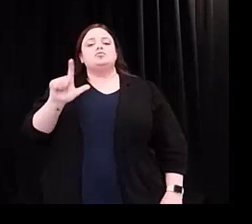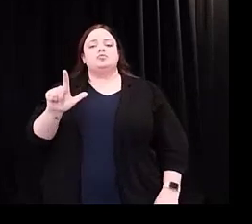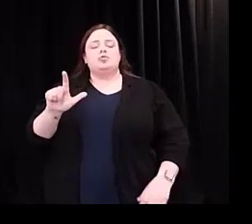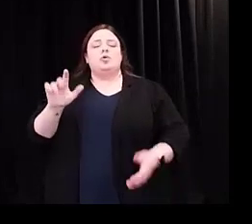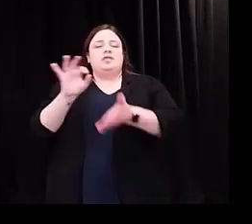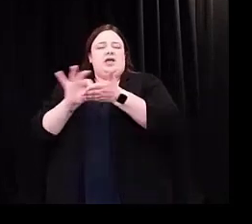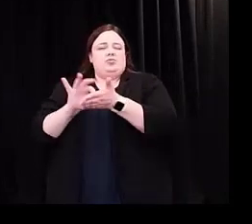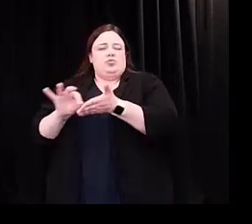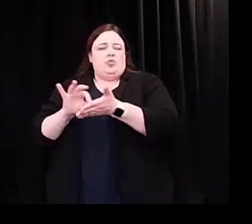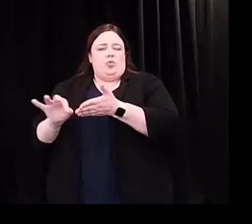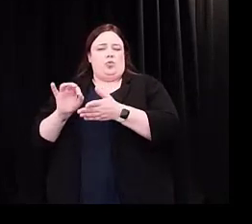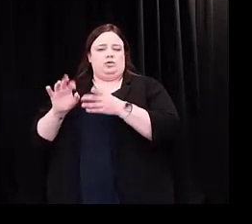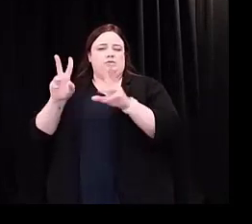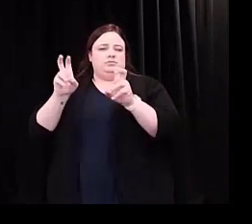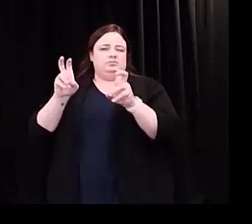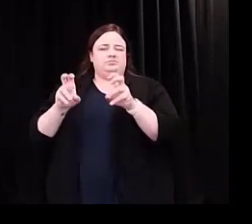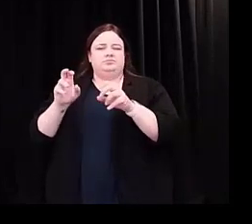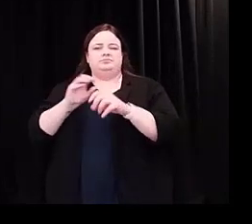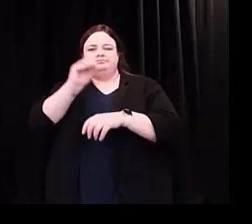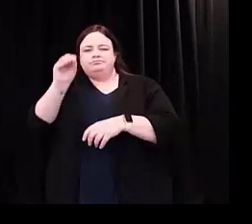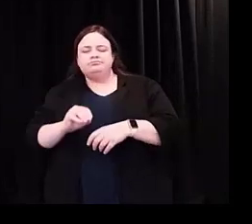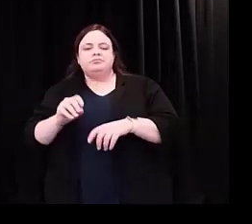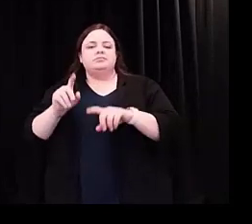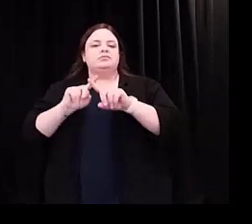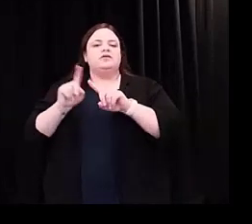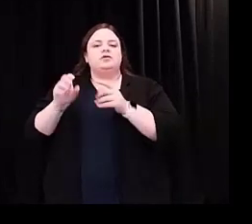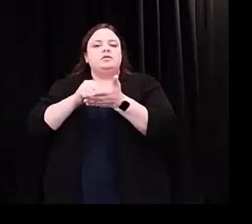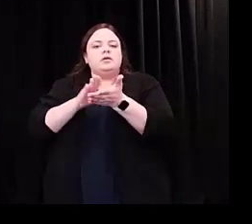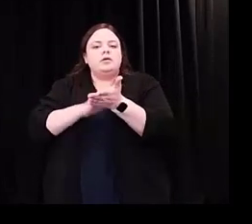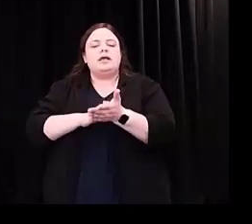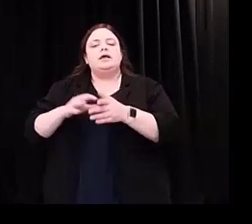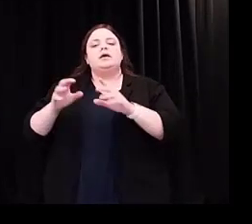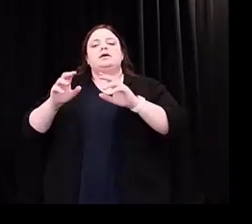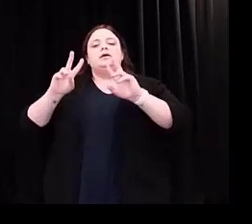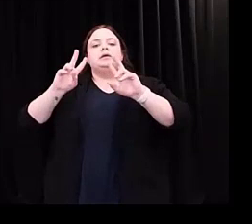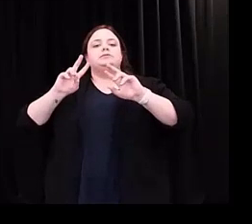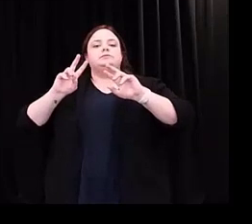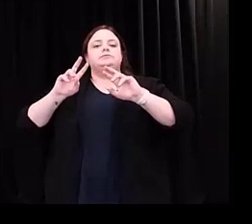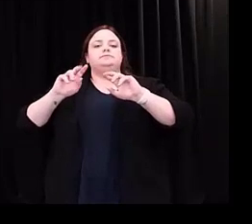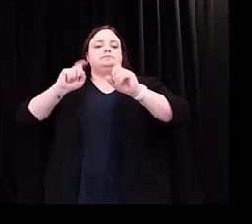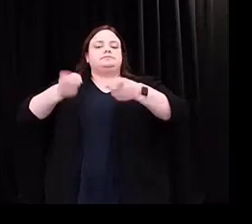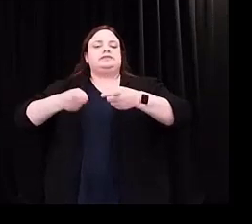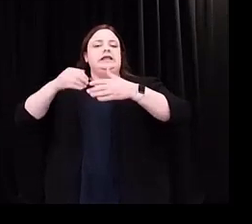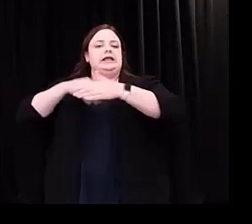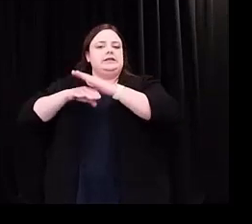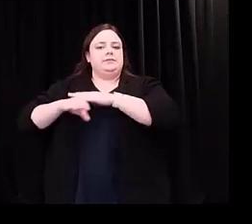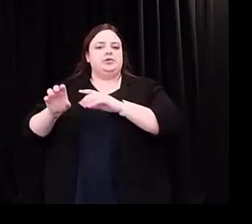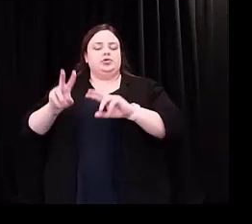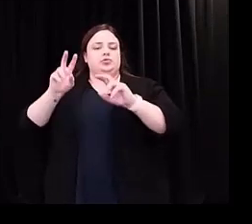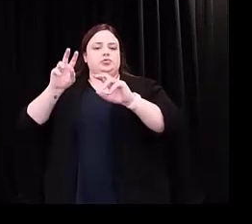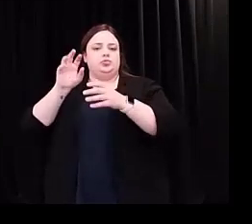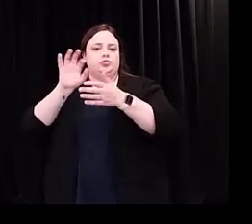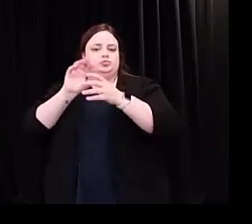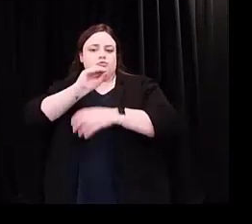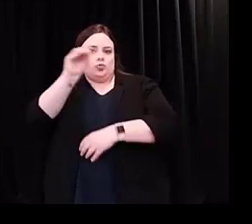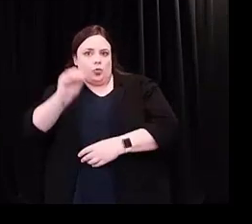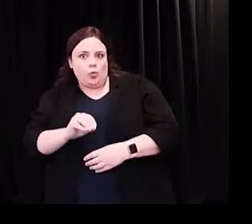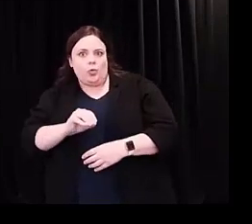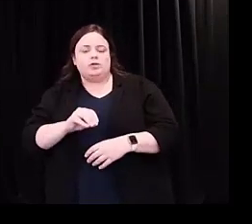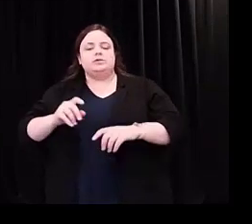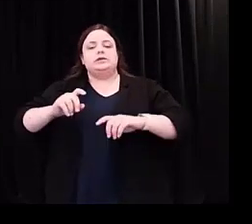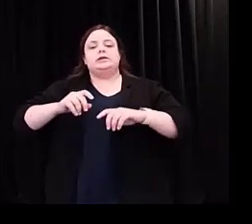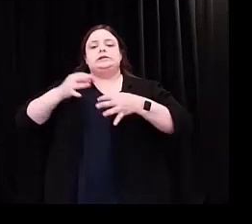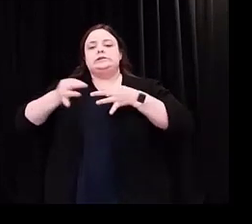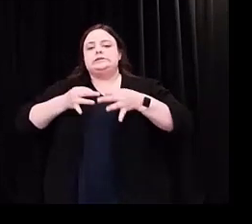that scores documents, goes through, gives accessibility scores, and tells instructors and web developers how to